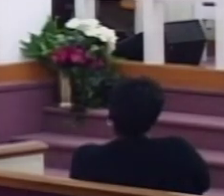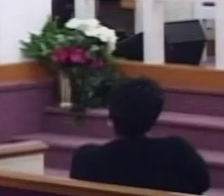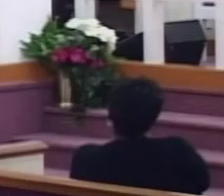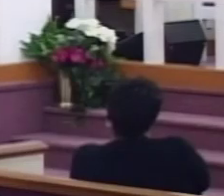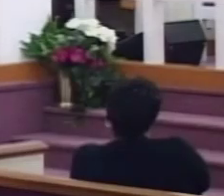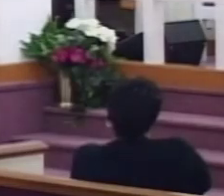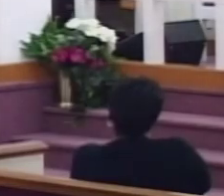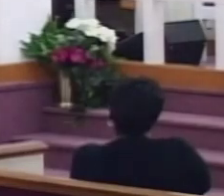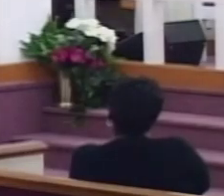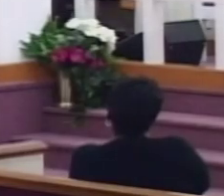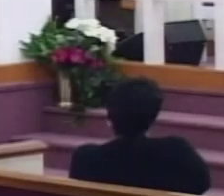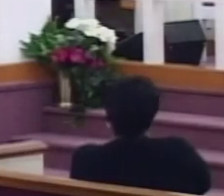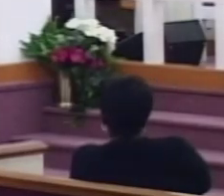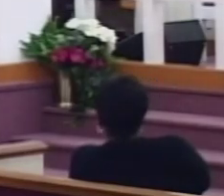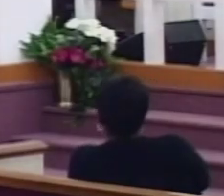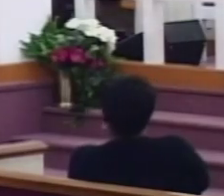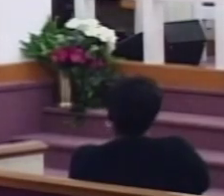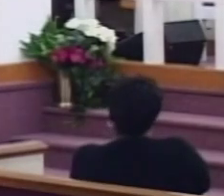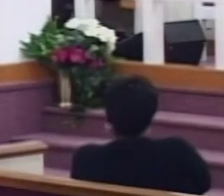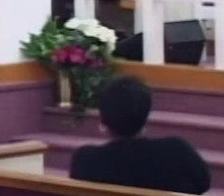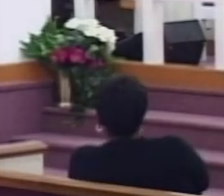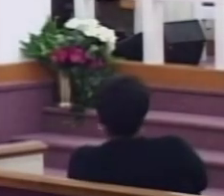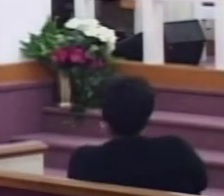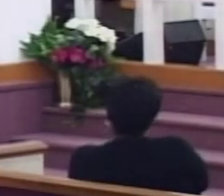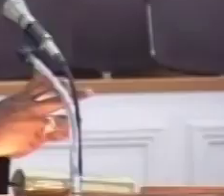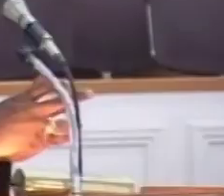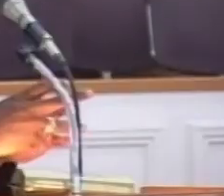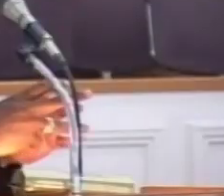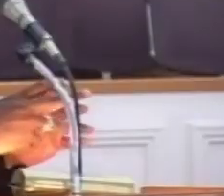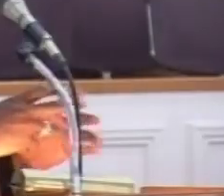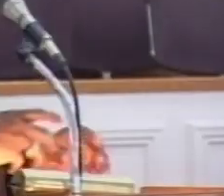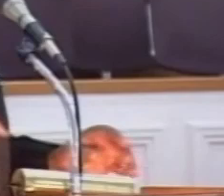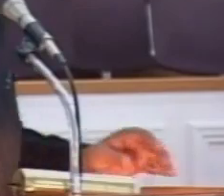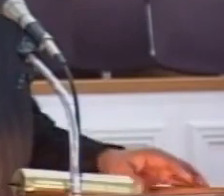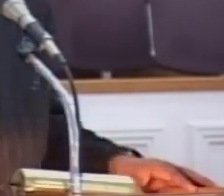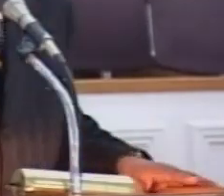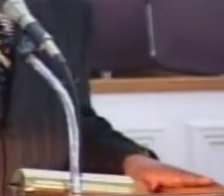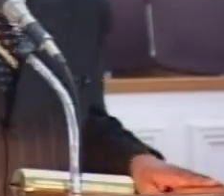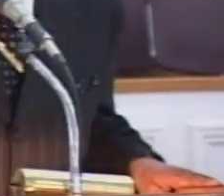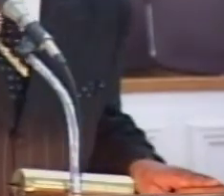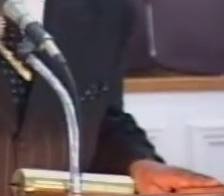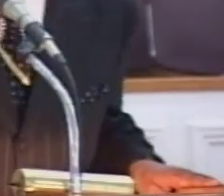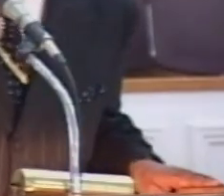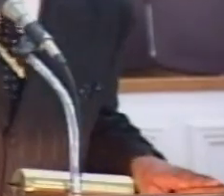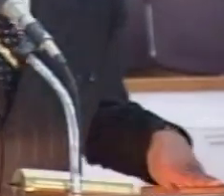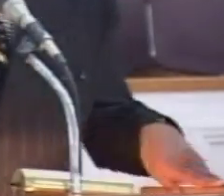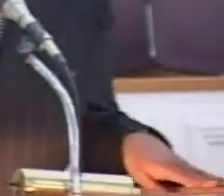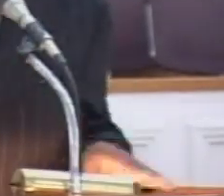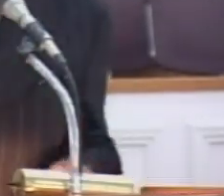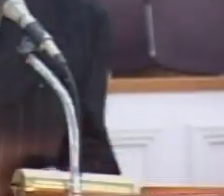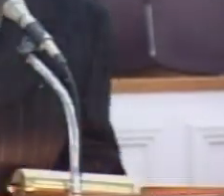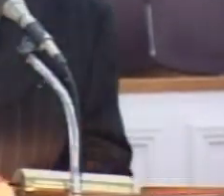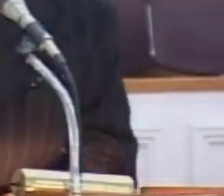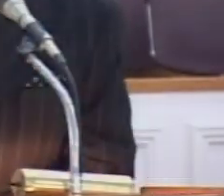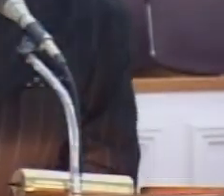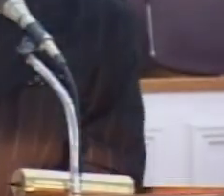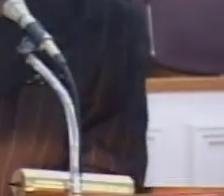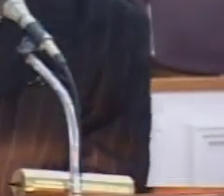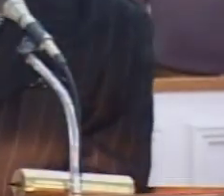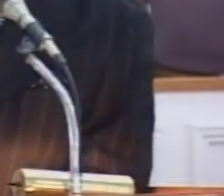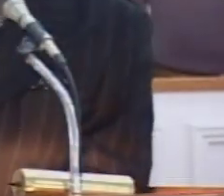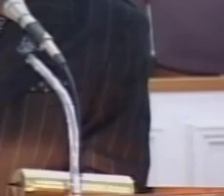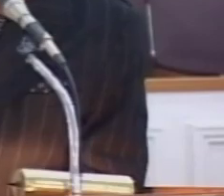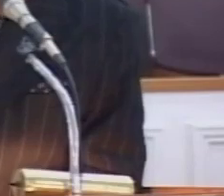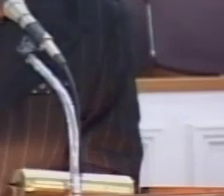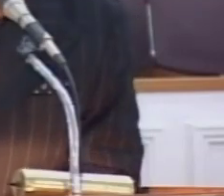me? Where cometh this man with all of this teaching? We know him. We've seen him. He grow